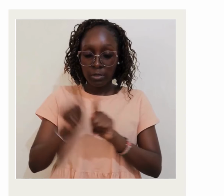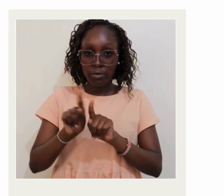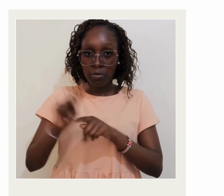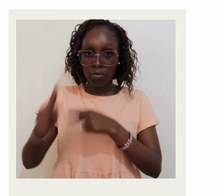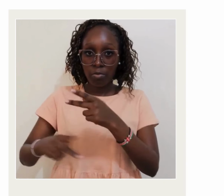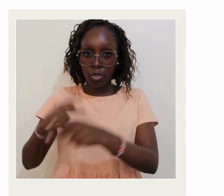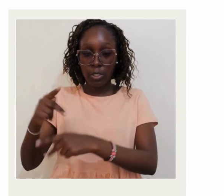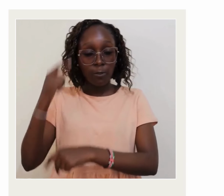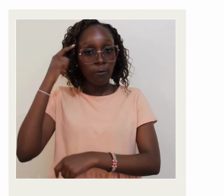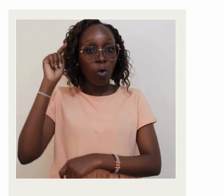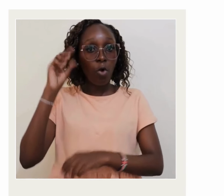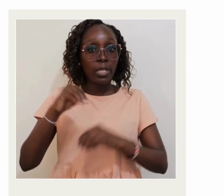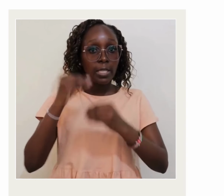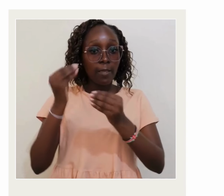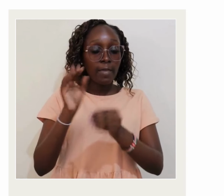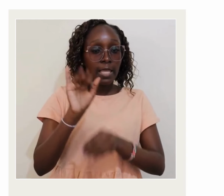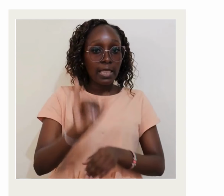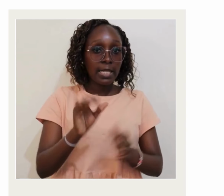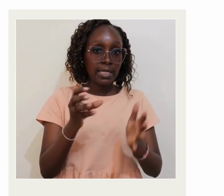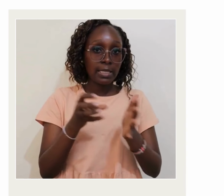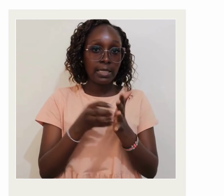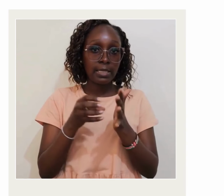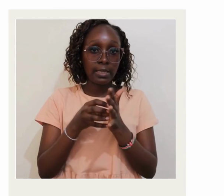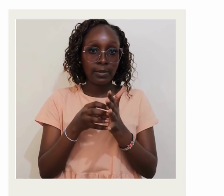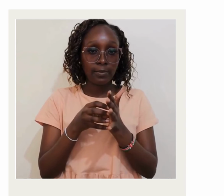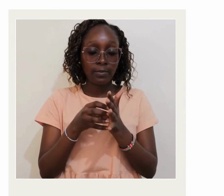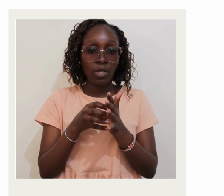and process for granting this status.